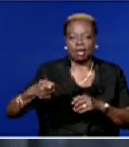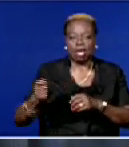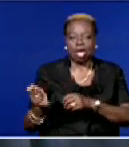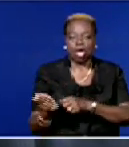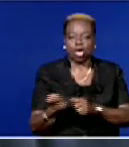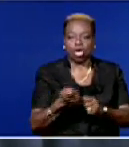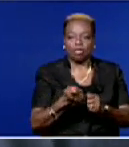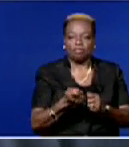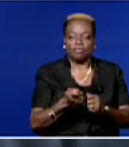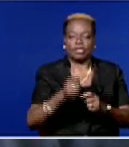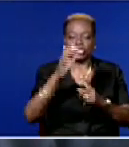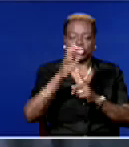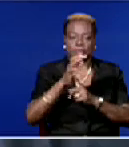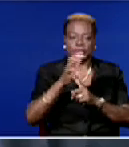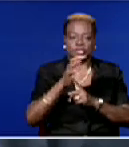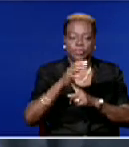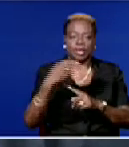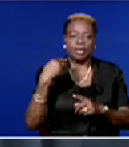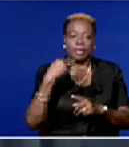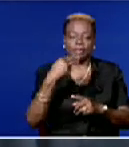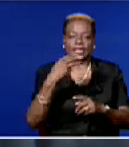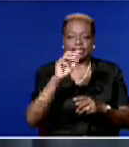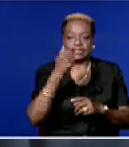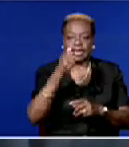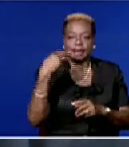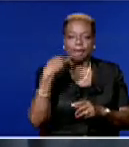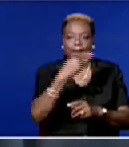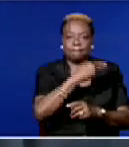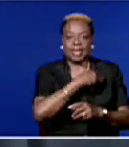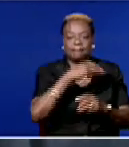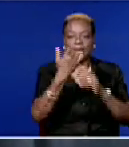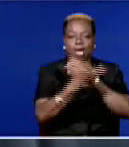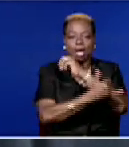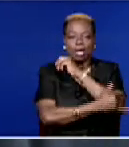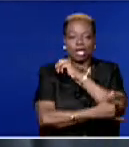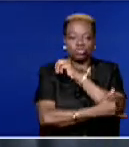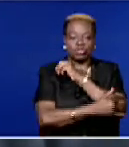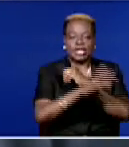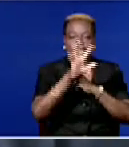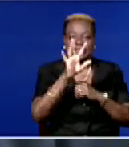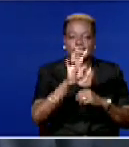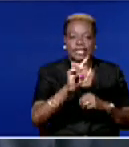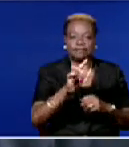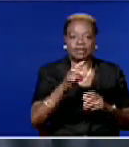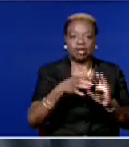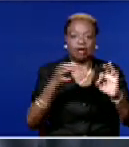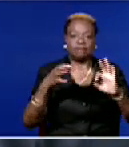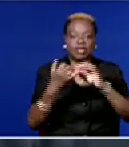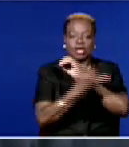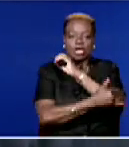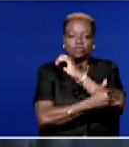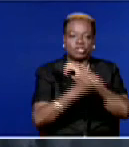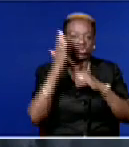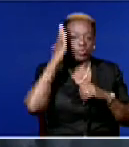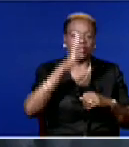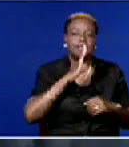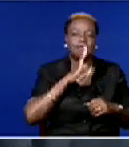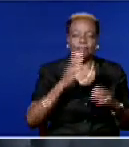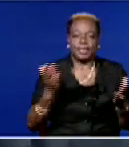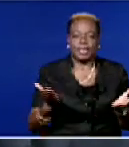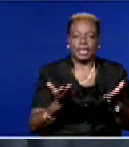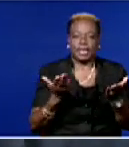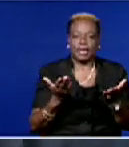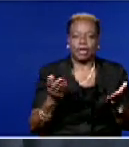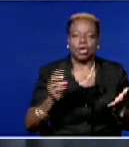of the Caribbean Golf Association, comprised of 10 member countries. 7 of those countries will be here. We have